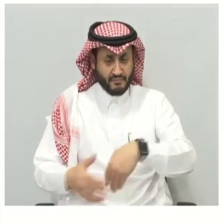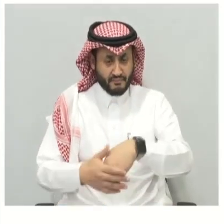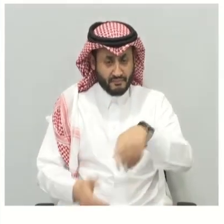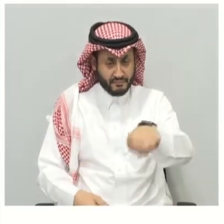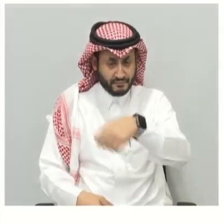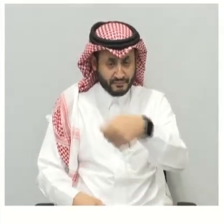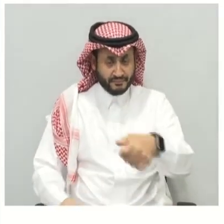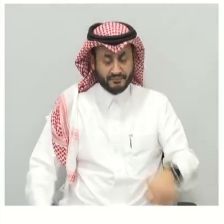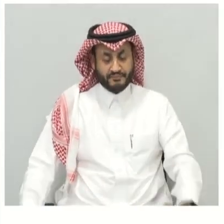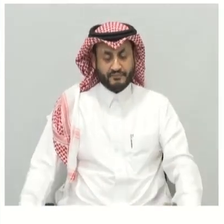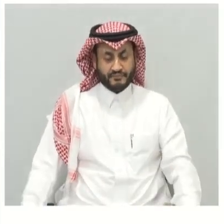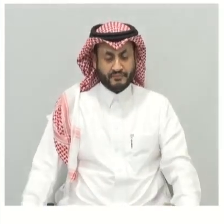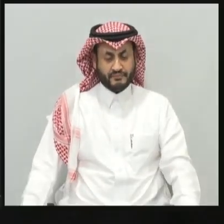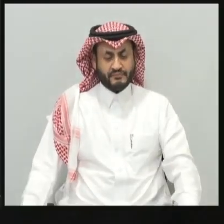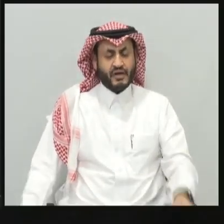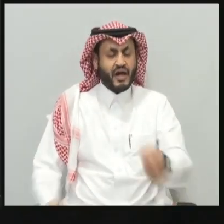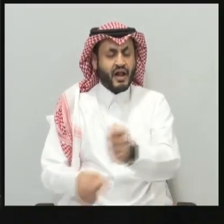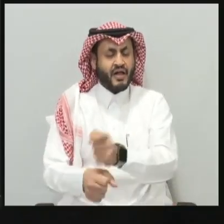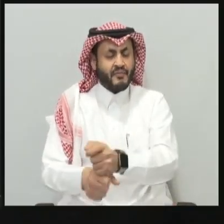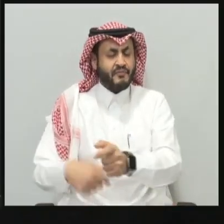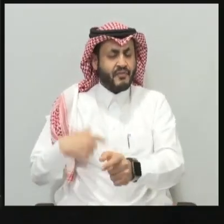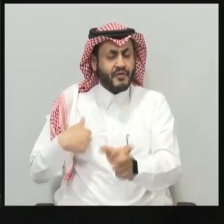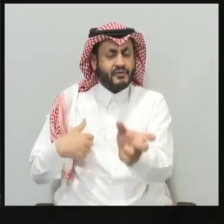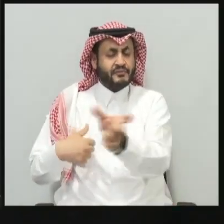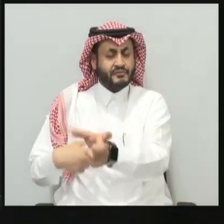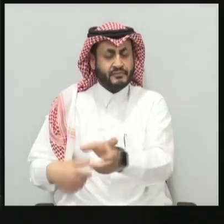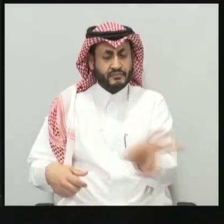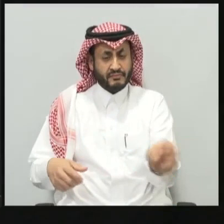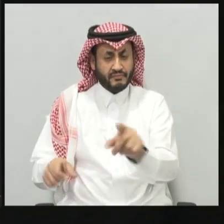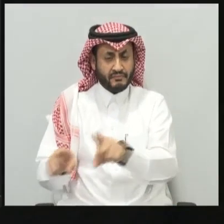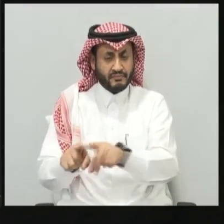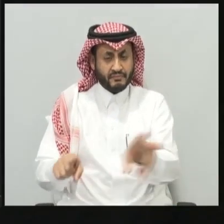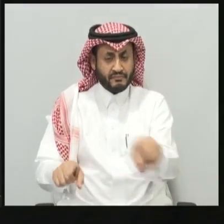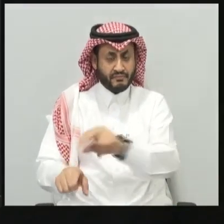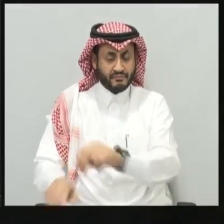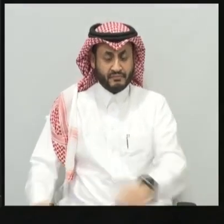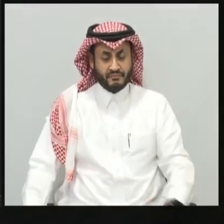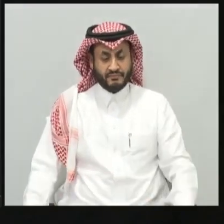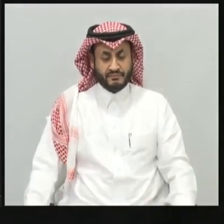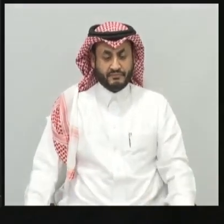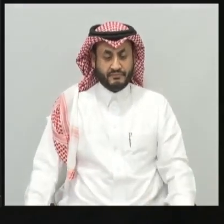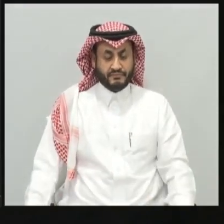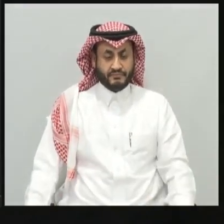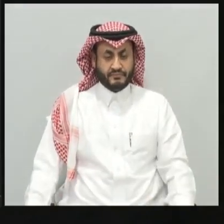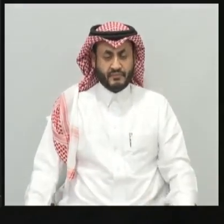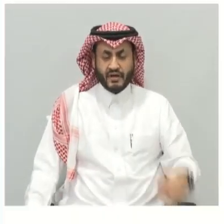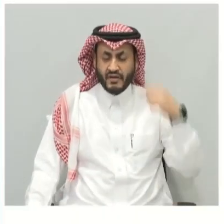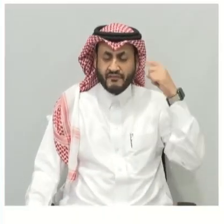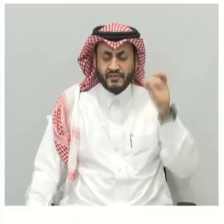Play tennis. What kind of job that its activity playing tennis. What do you